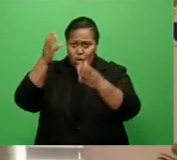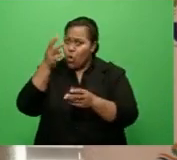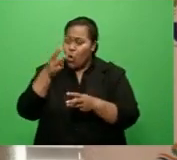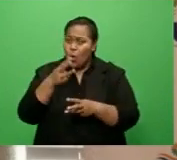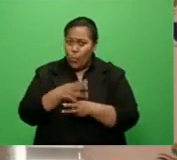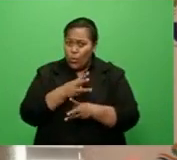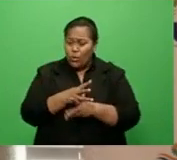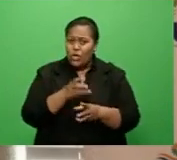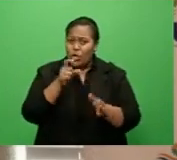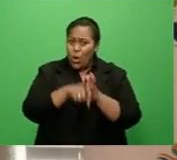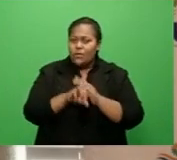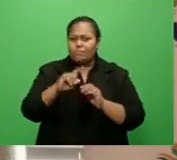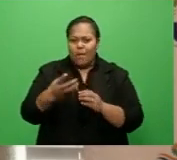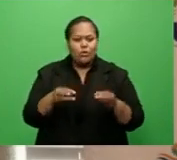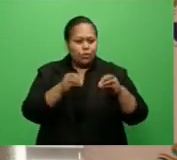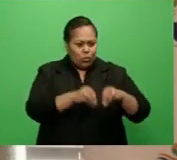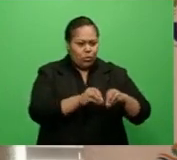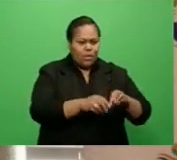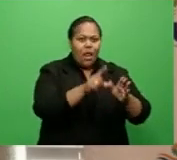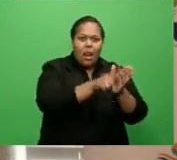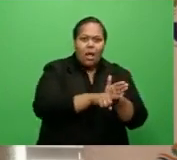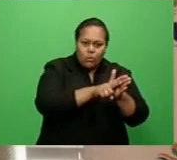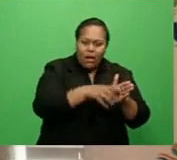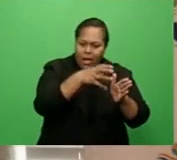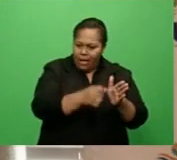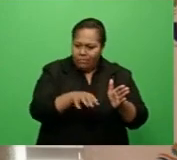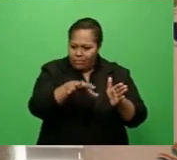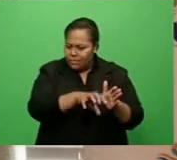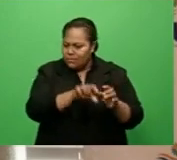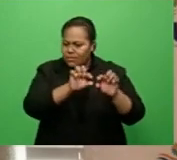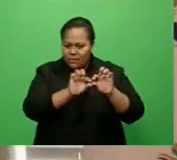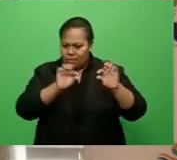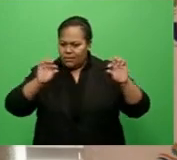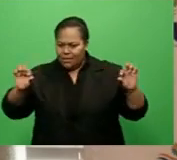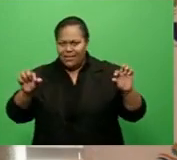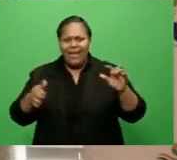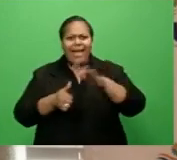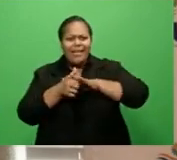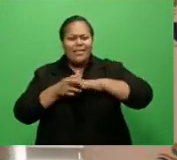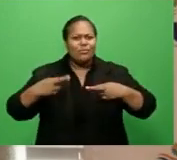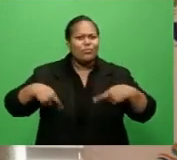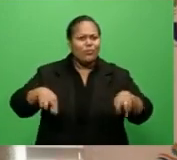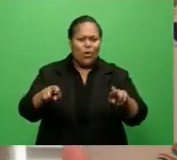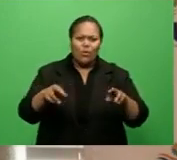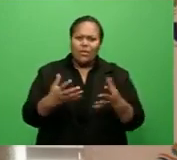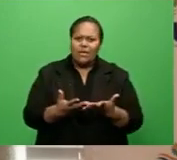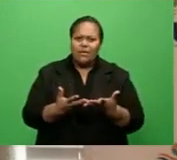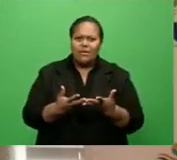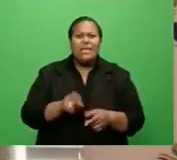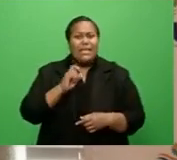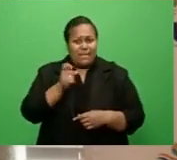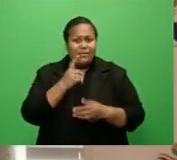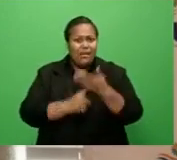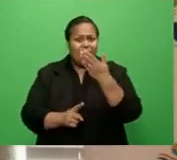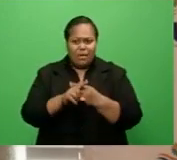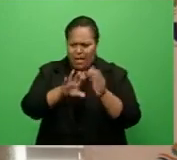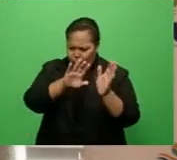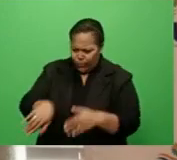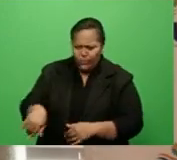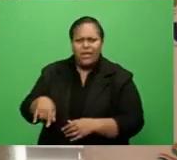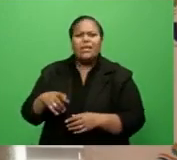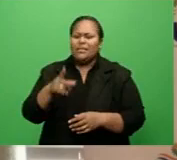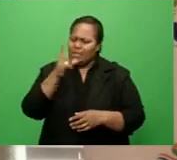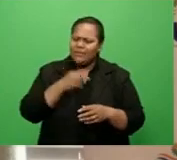in Lautoka. We need to have a crane truck, and we need to make an access road if the access roads have washed away to the side. So there's a huge